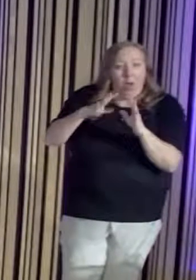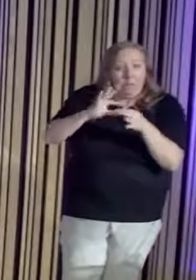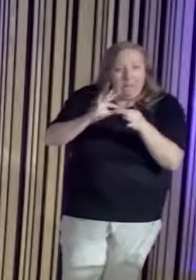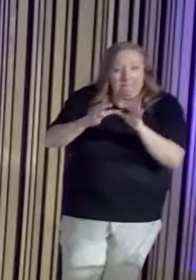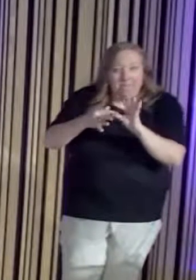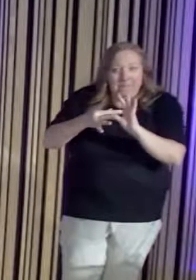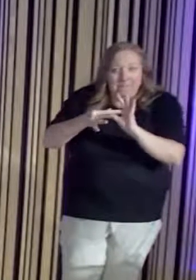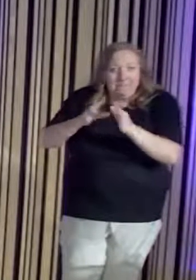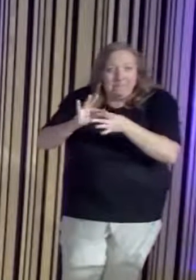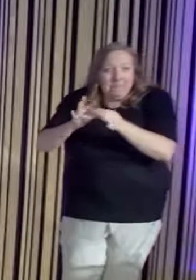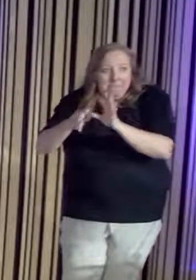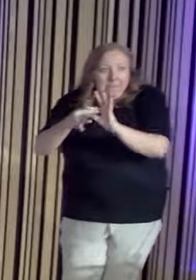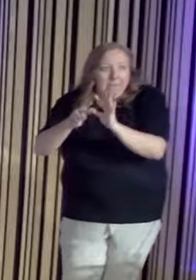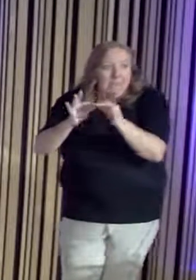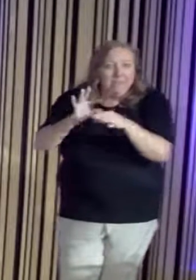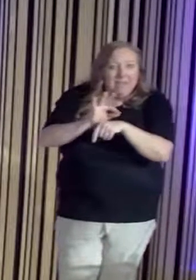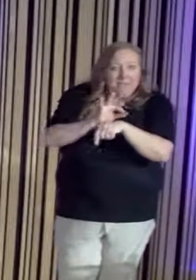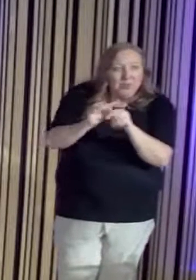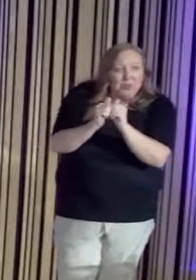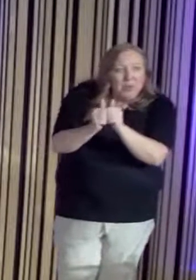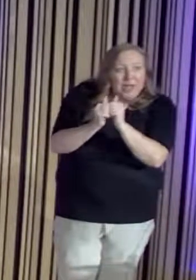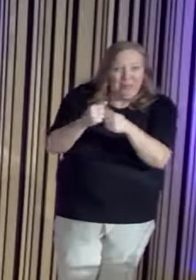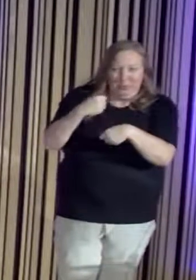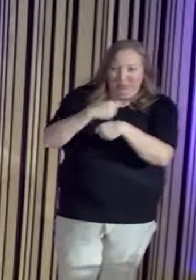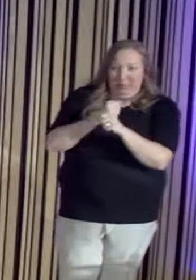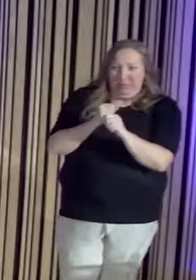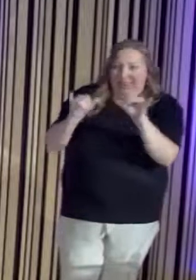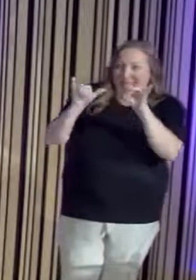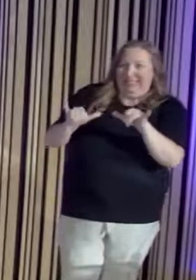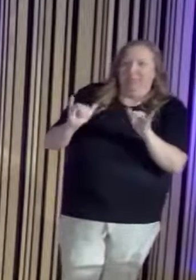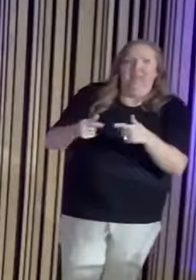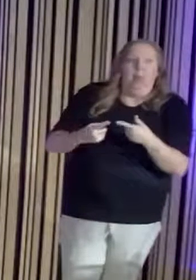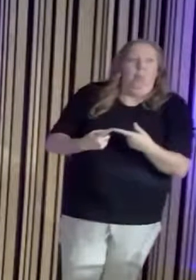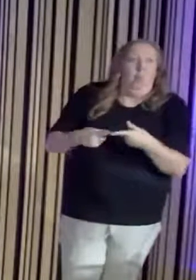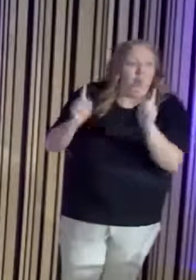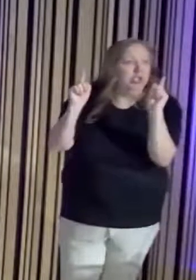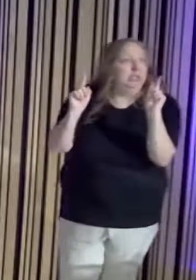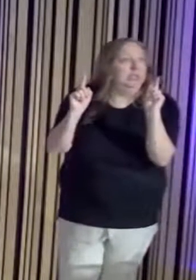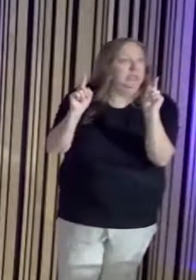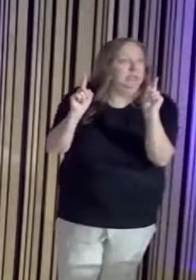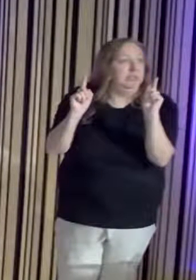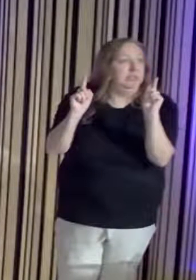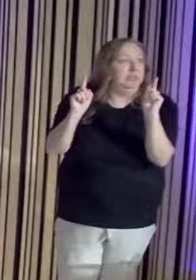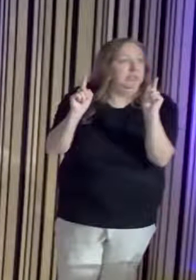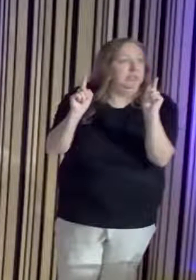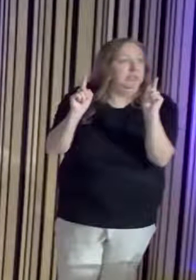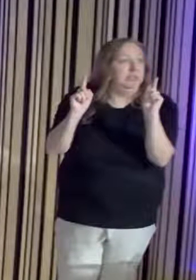together to make a system that works. I find fascinating.